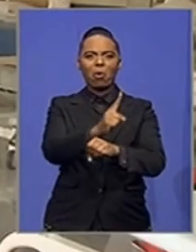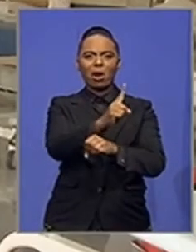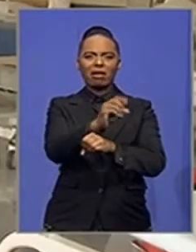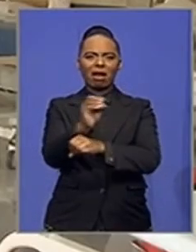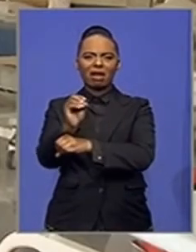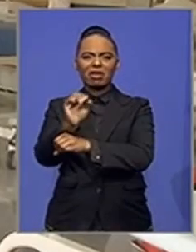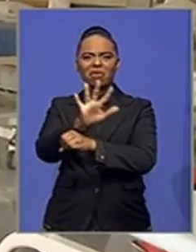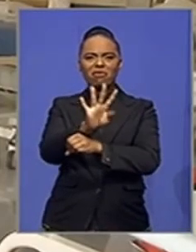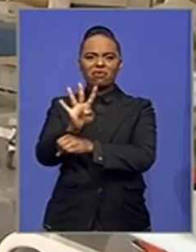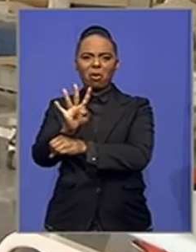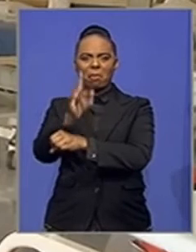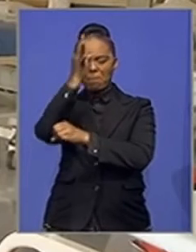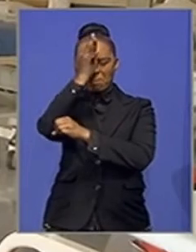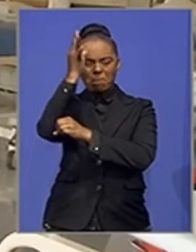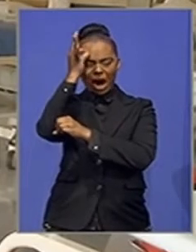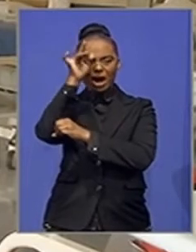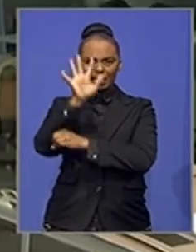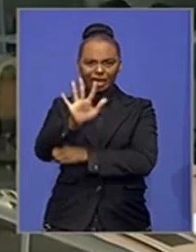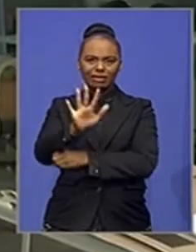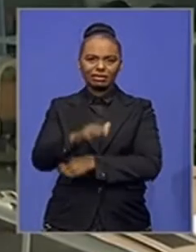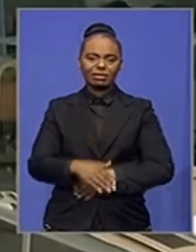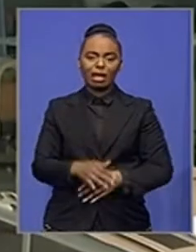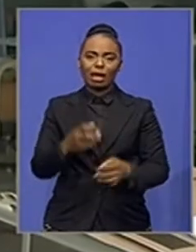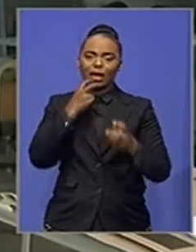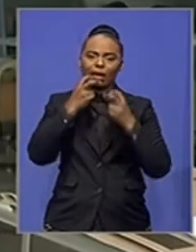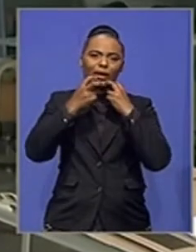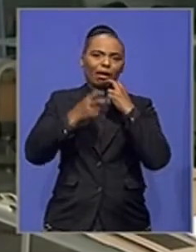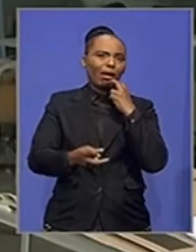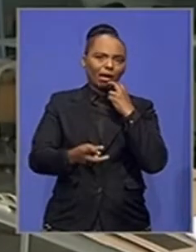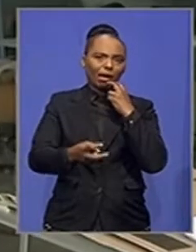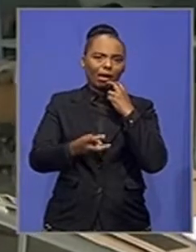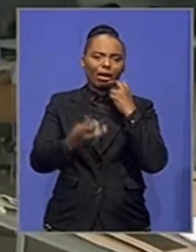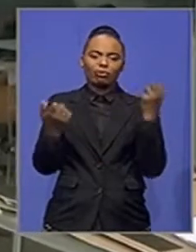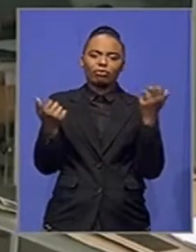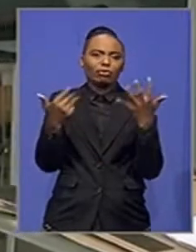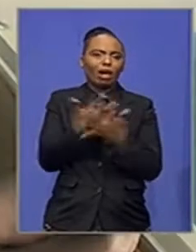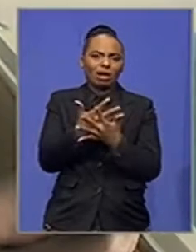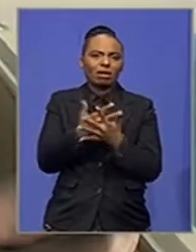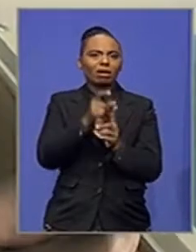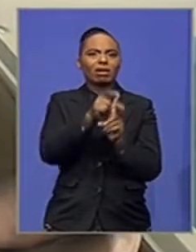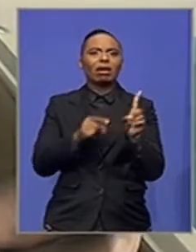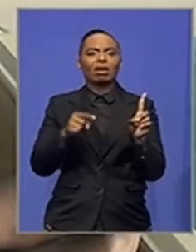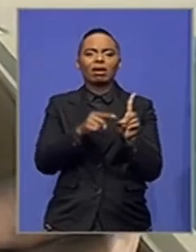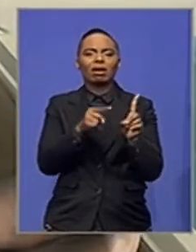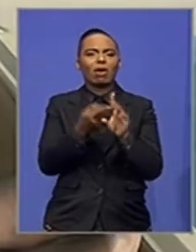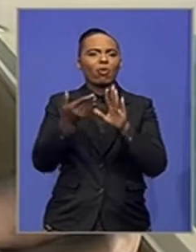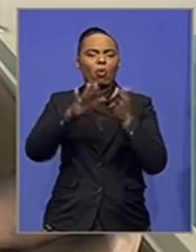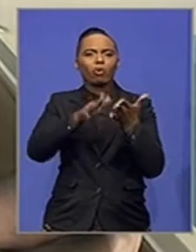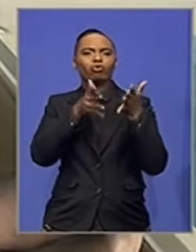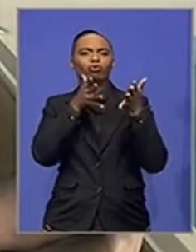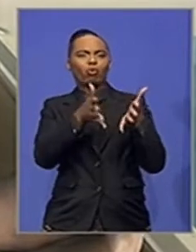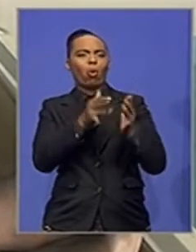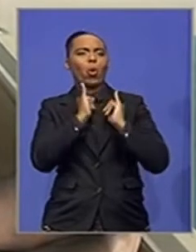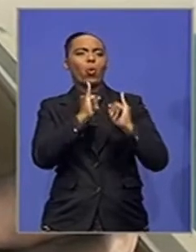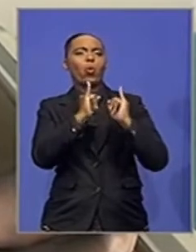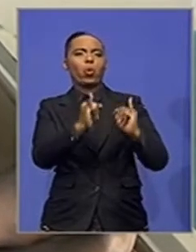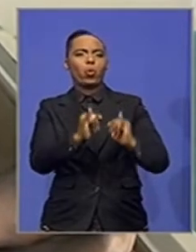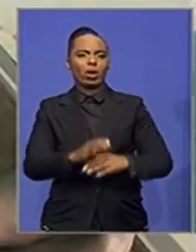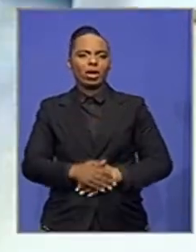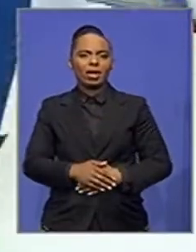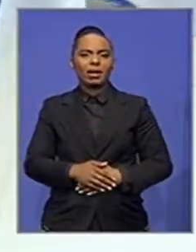Ye e beile karolo ya dikutullo tšeo di makatšago tša malebana le lehu la Shonisane Letole. Dikgwedi morago ga lehu la gagwe ba